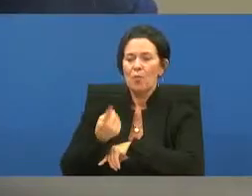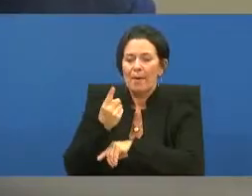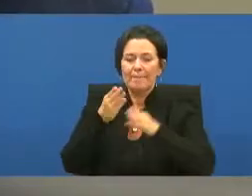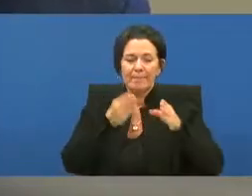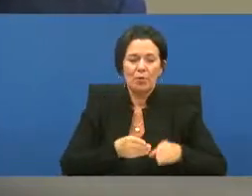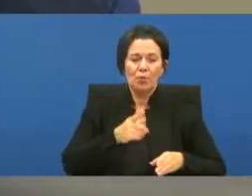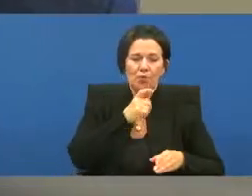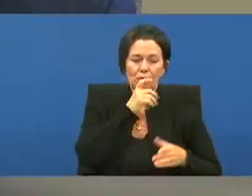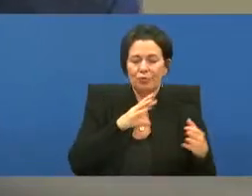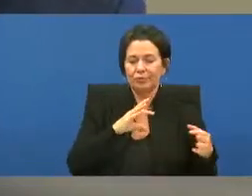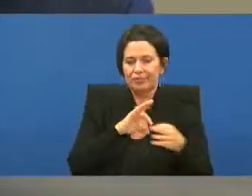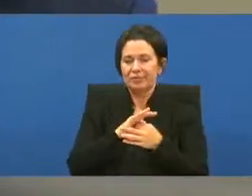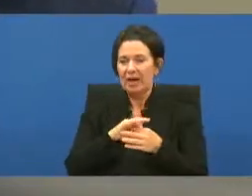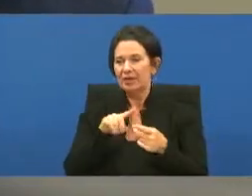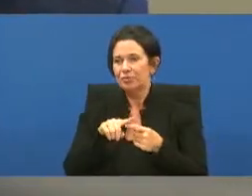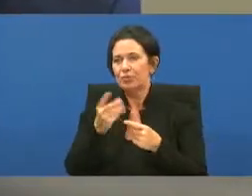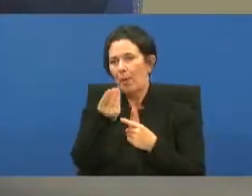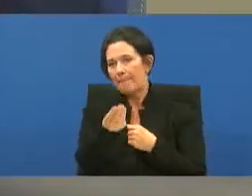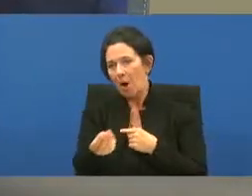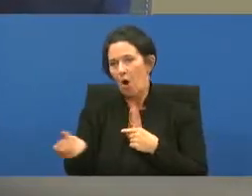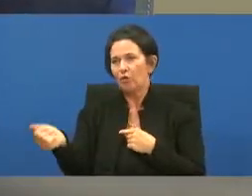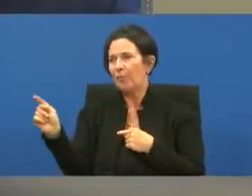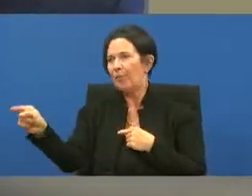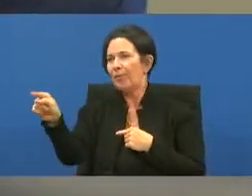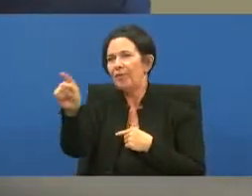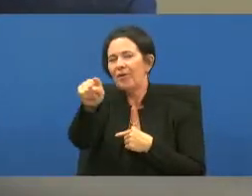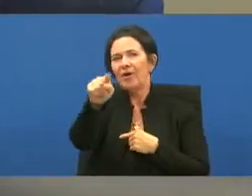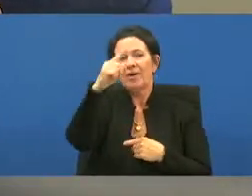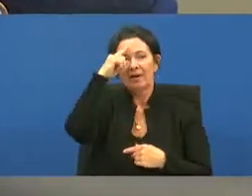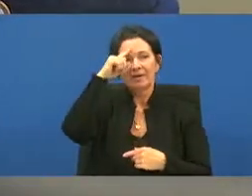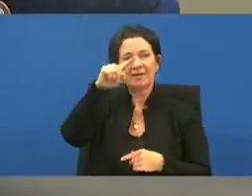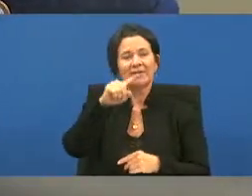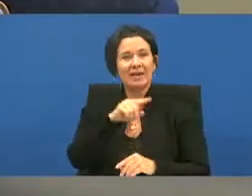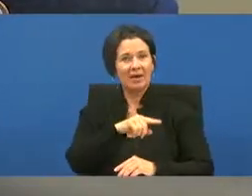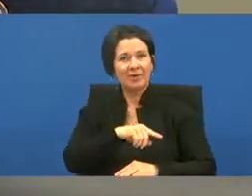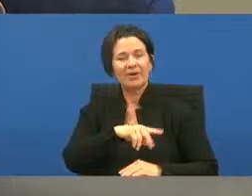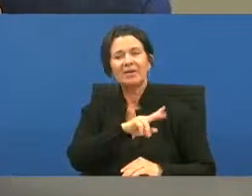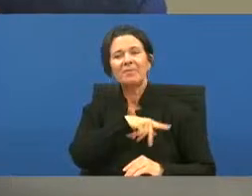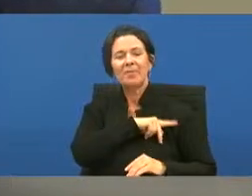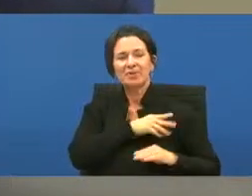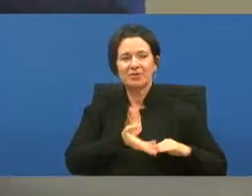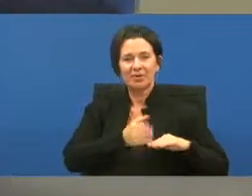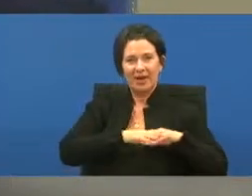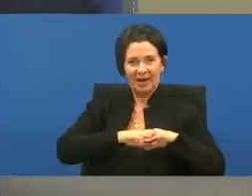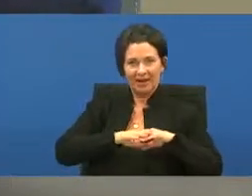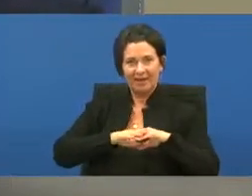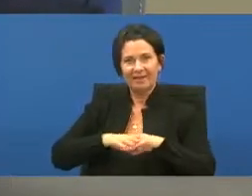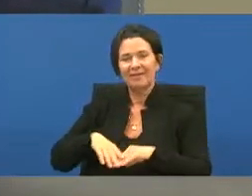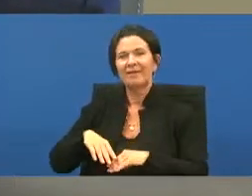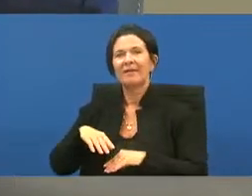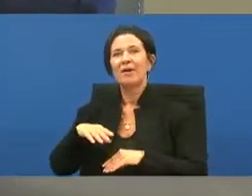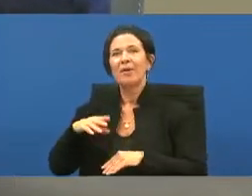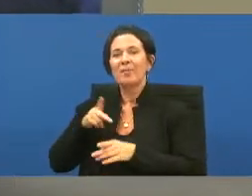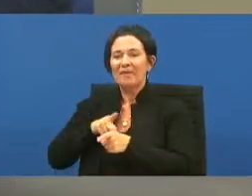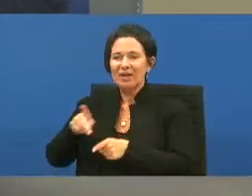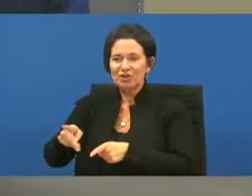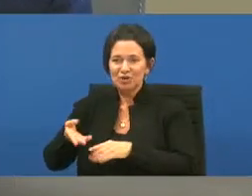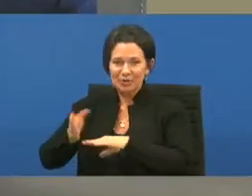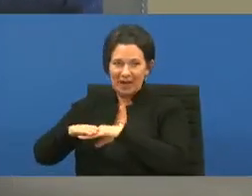multiple pieces of this for personal gain and professional gain. But That's not what my comment is